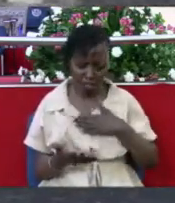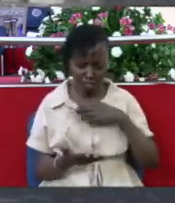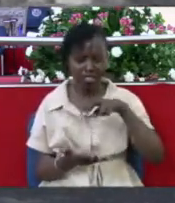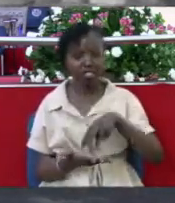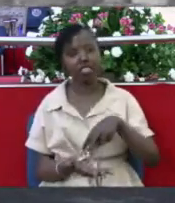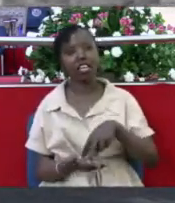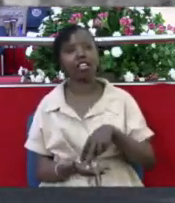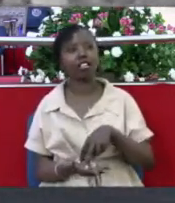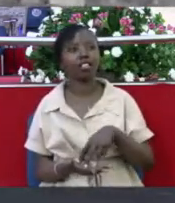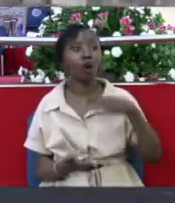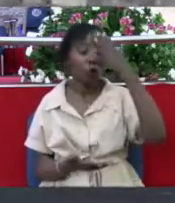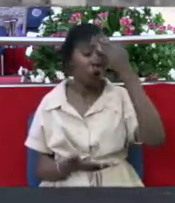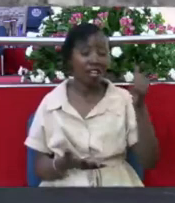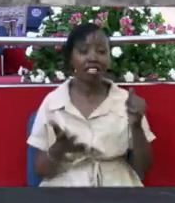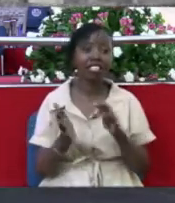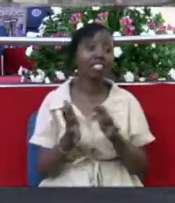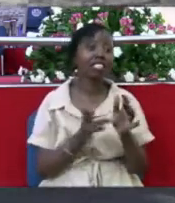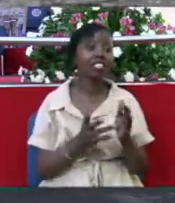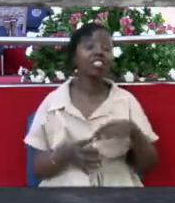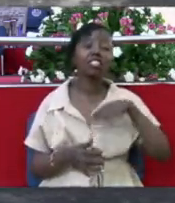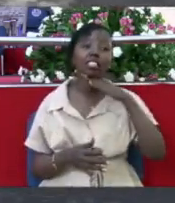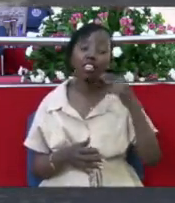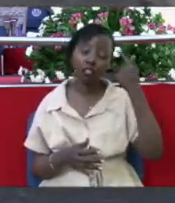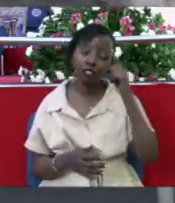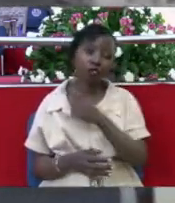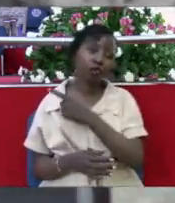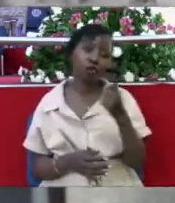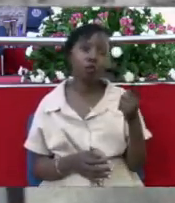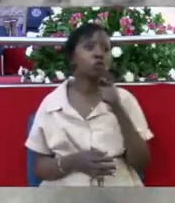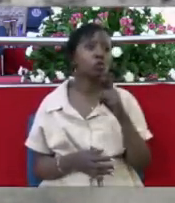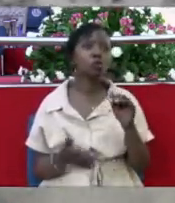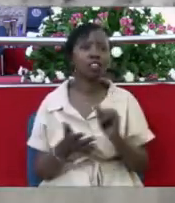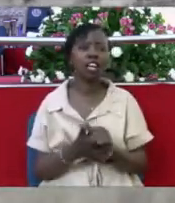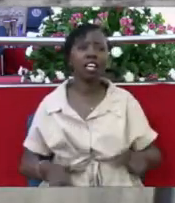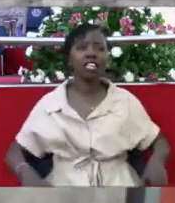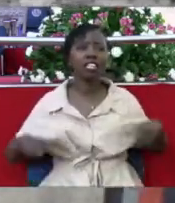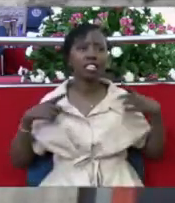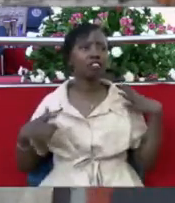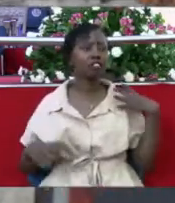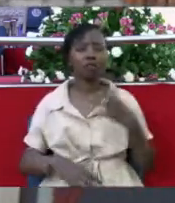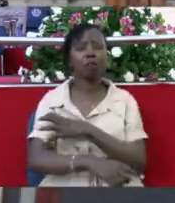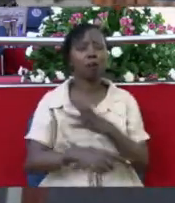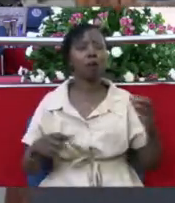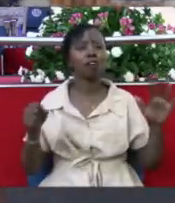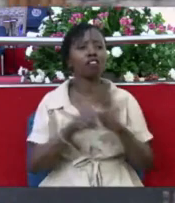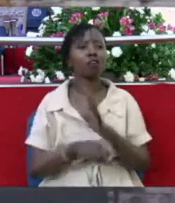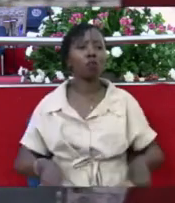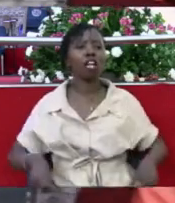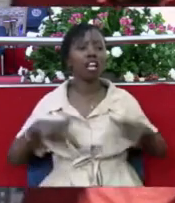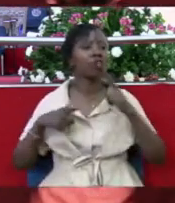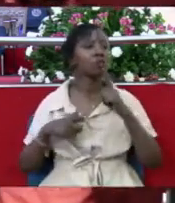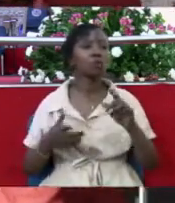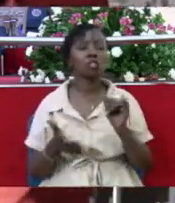Lord Jesus died for you. So that you can live a powerful life. So that the enemy, you would